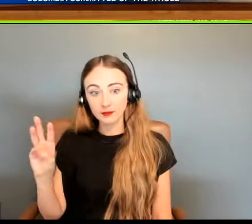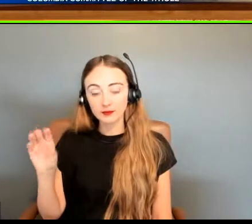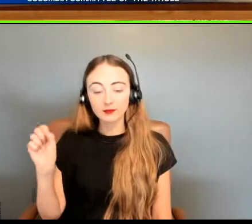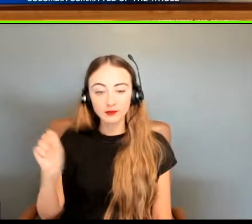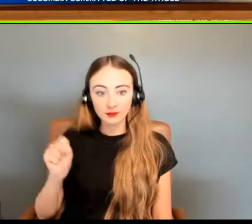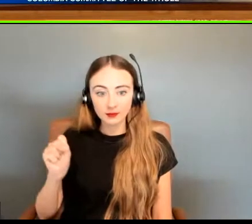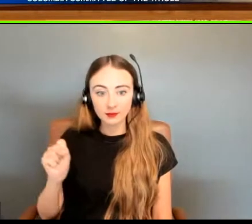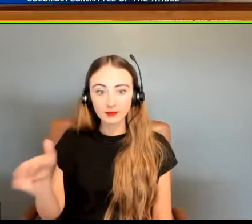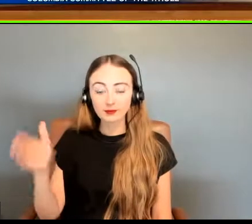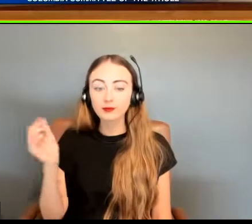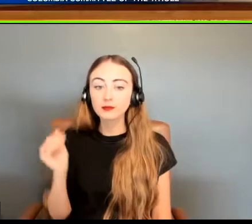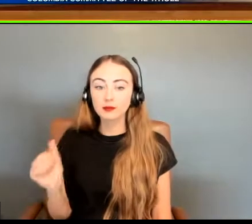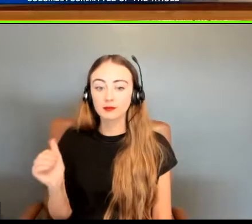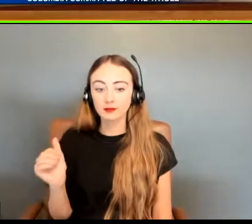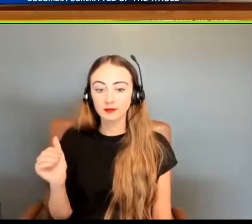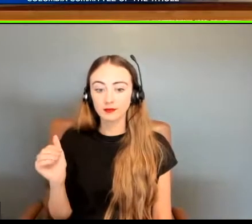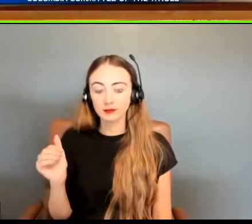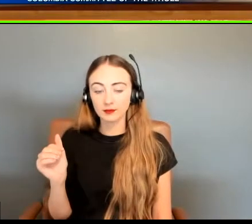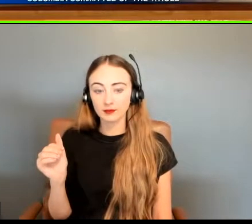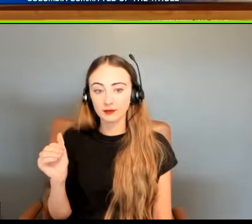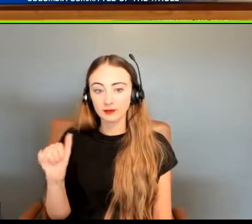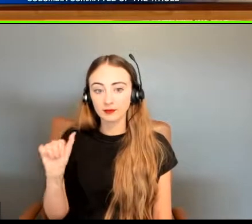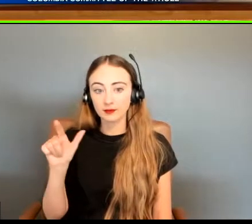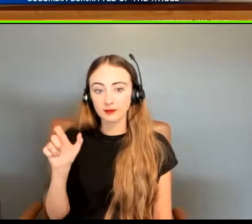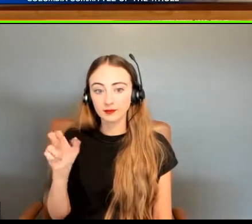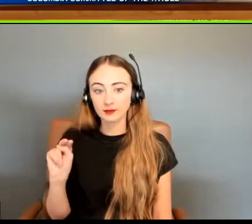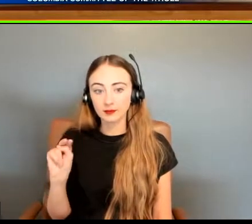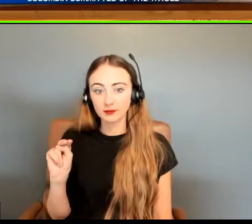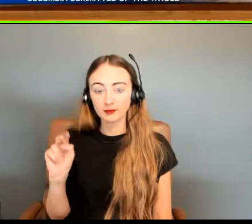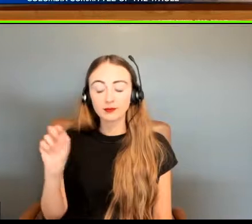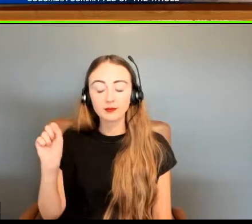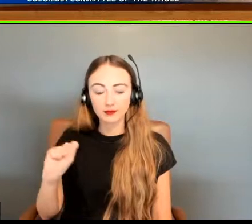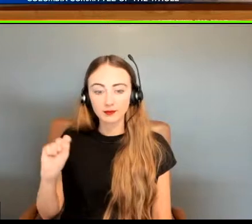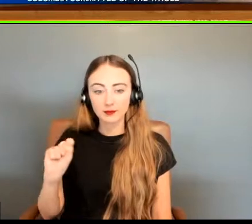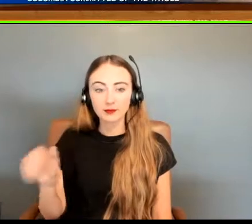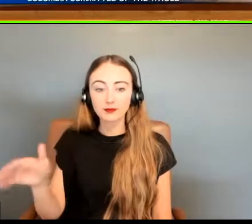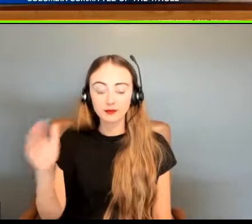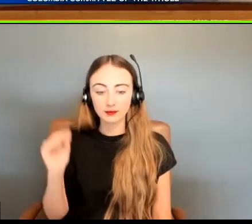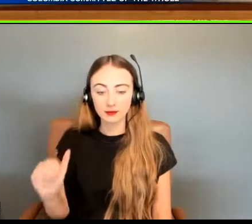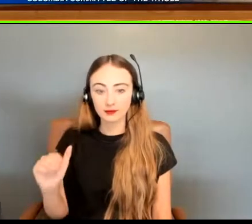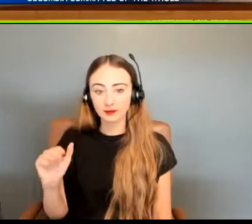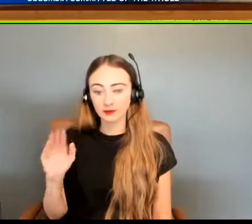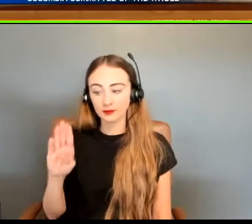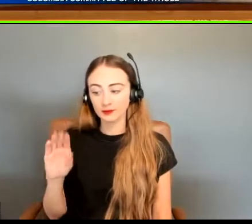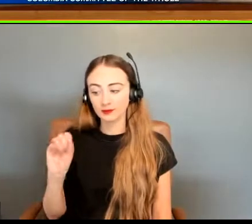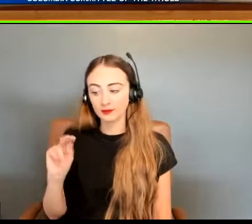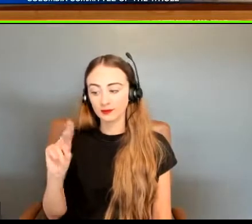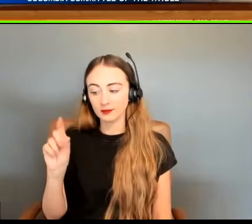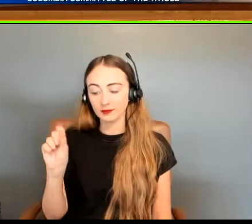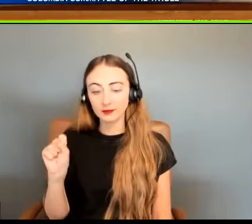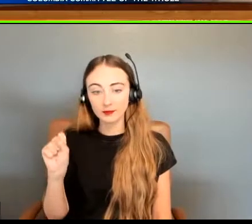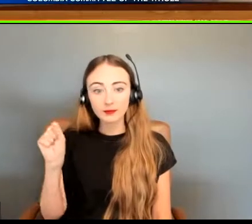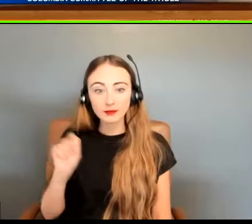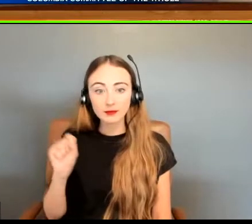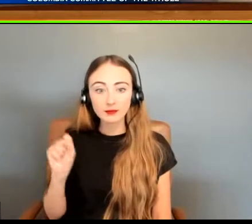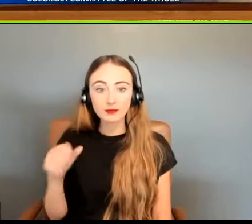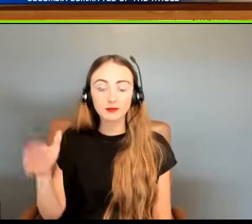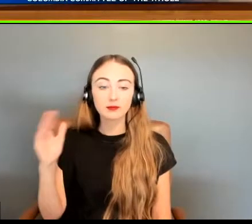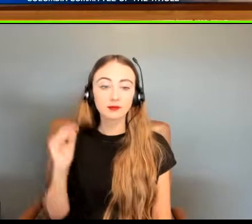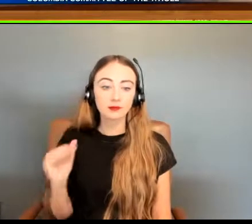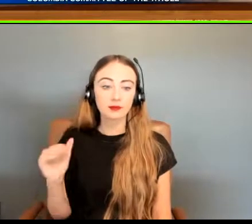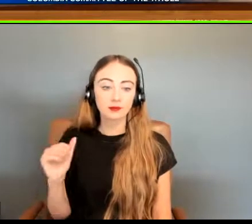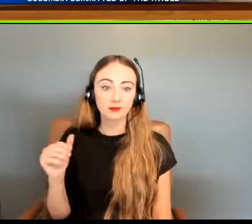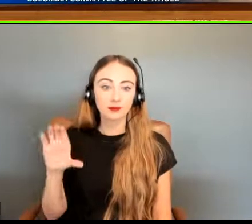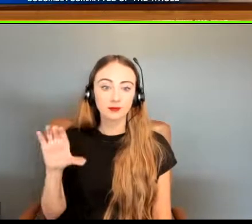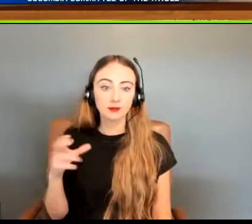Yes. Trayon White votes yes. Councilmember Allen. Yes. Councilmember Allen votes yes. Councilmember Bonds. Yes. Councilmember Bonds votes yes. Councilmember